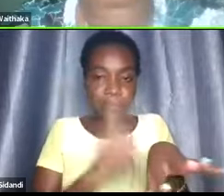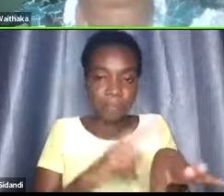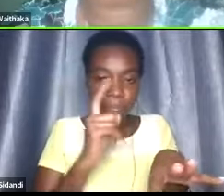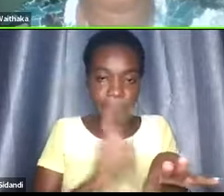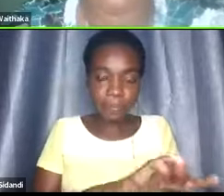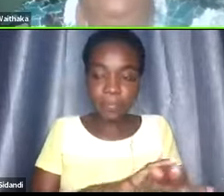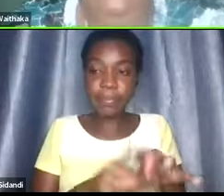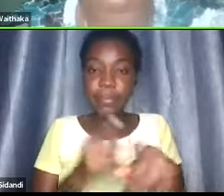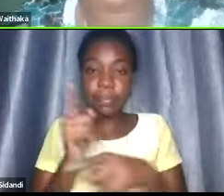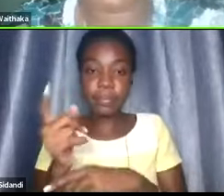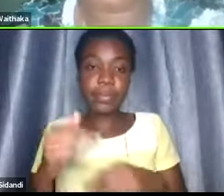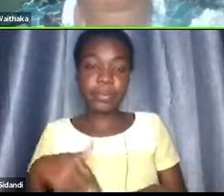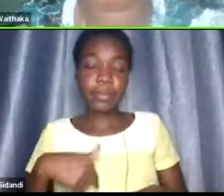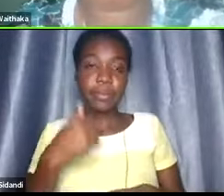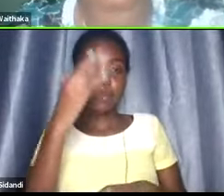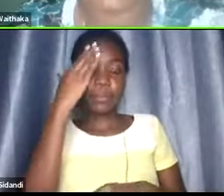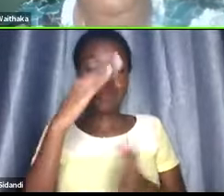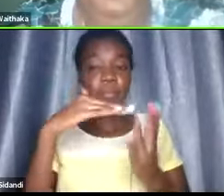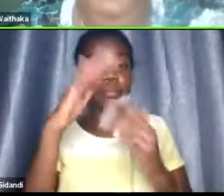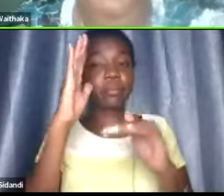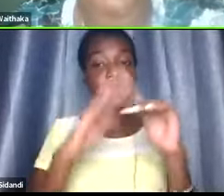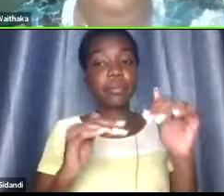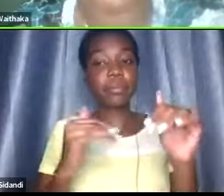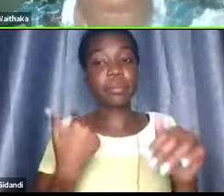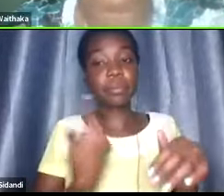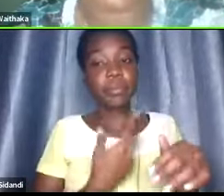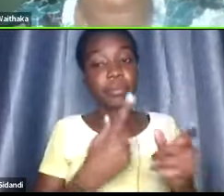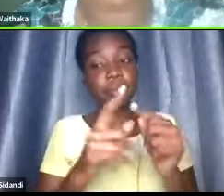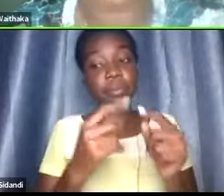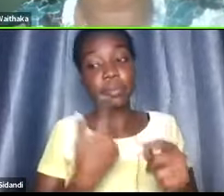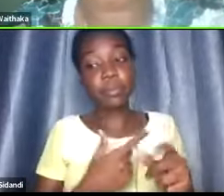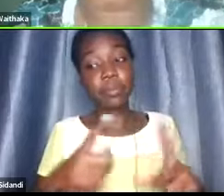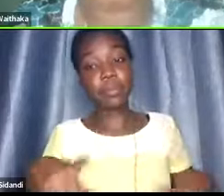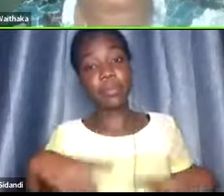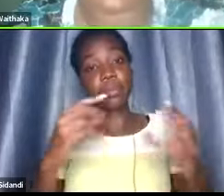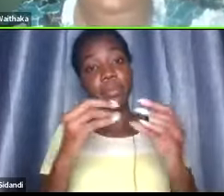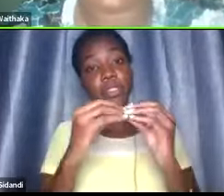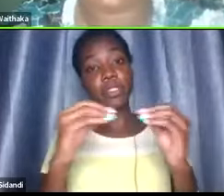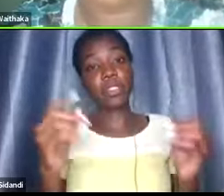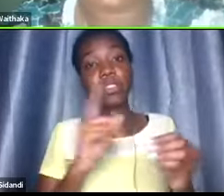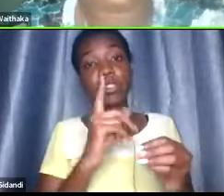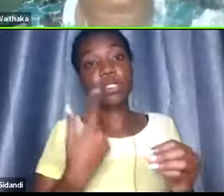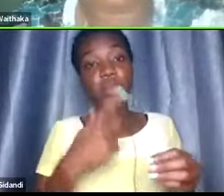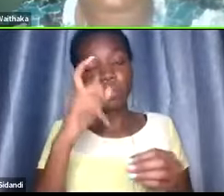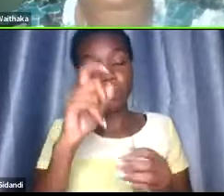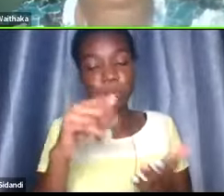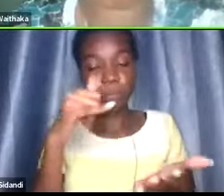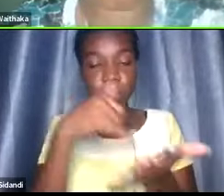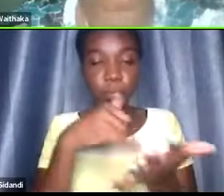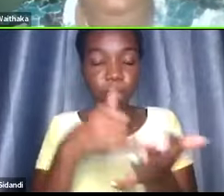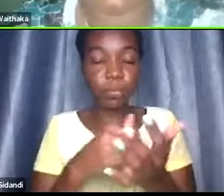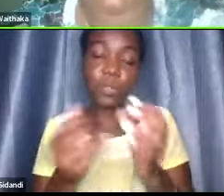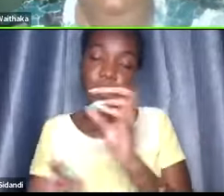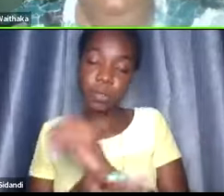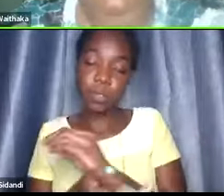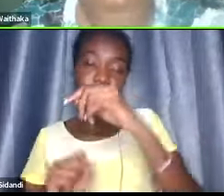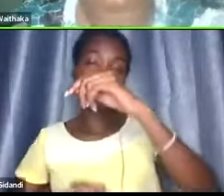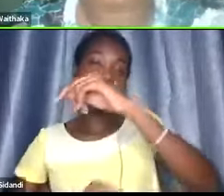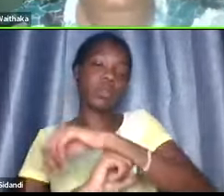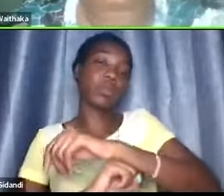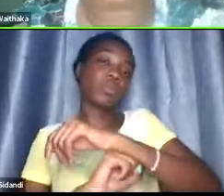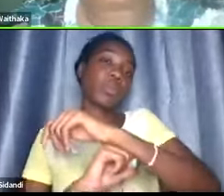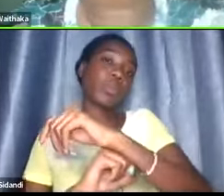that they know more than us, but we have lived longer, we know. So let's be involved, let us advise them, let us support them.